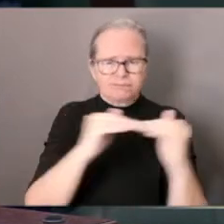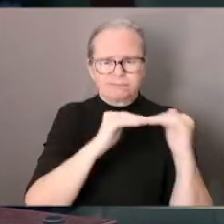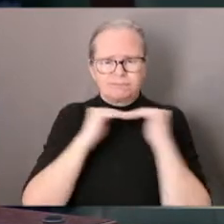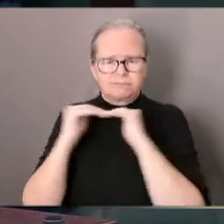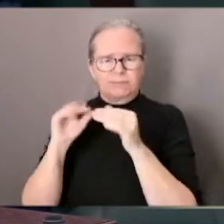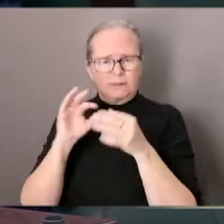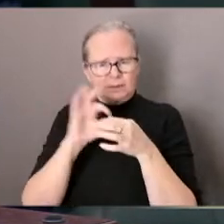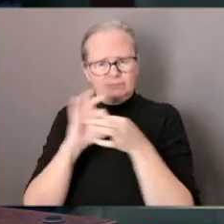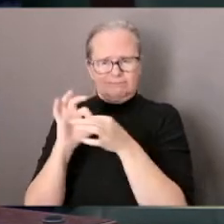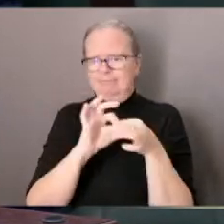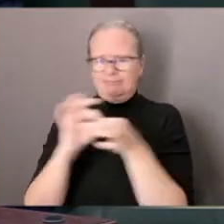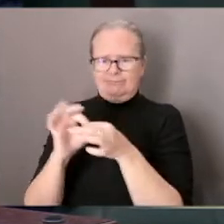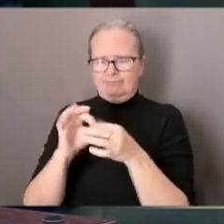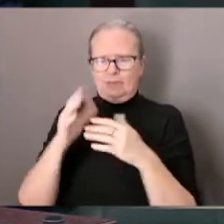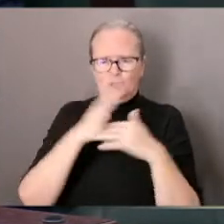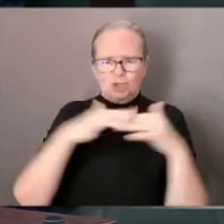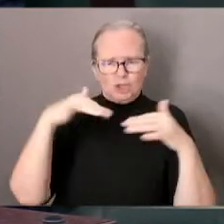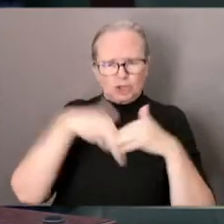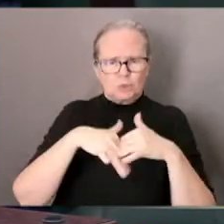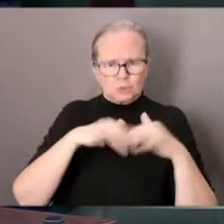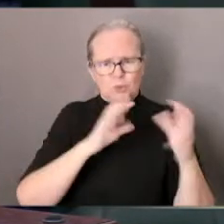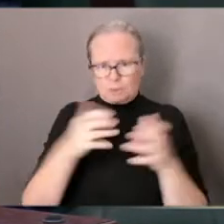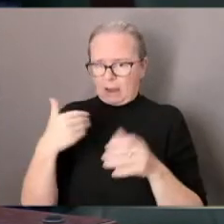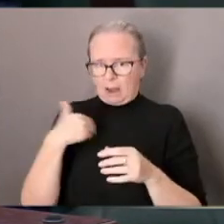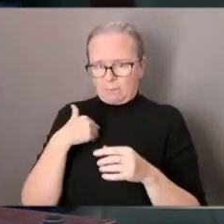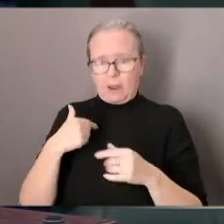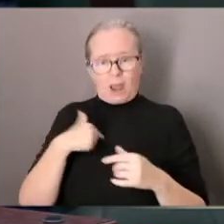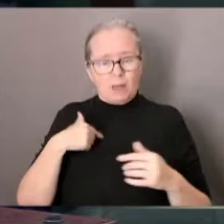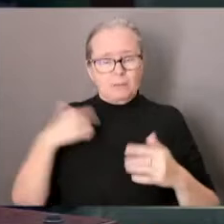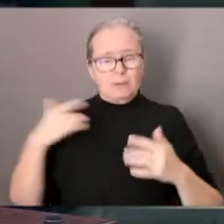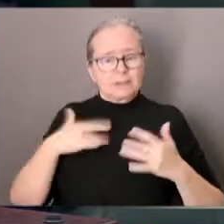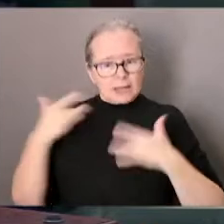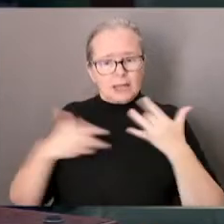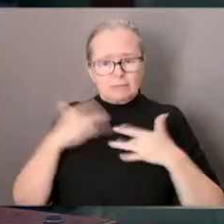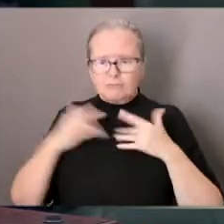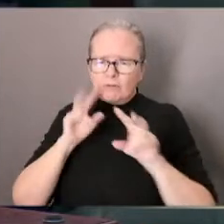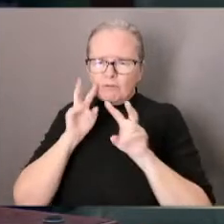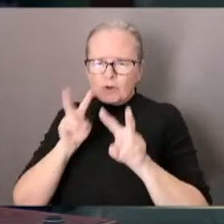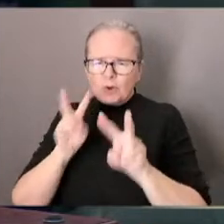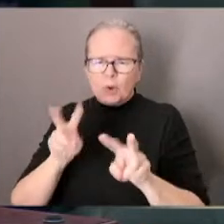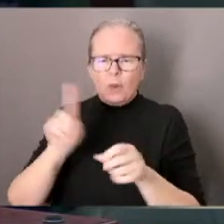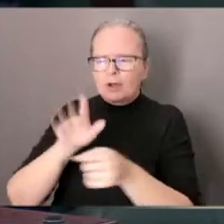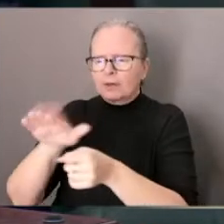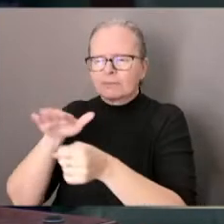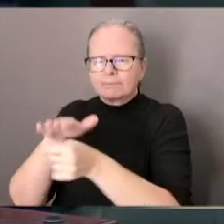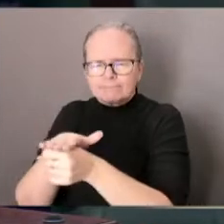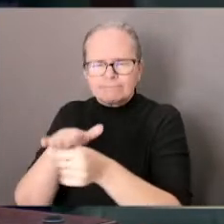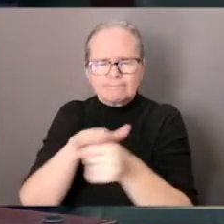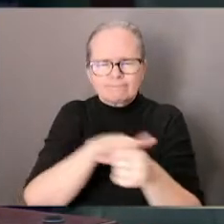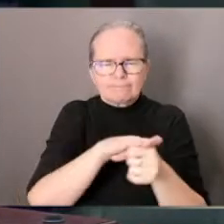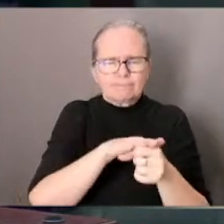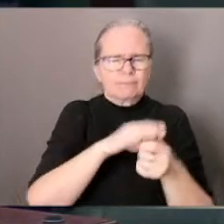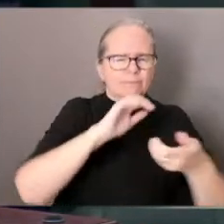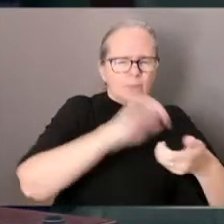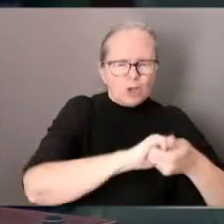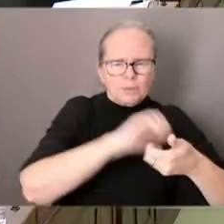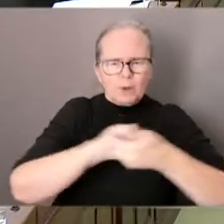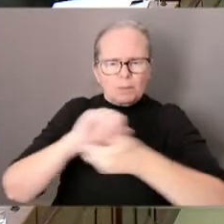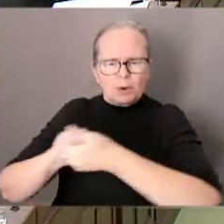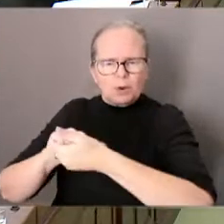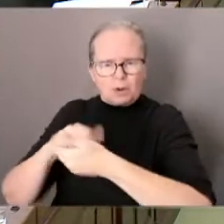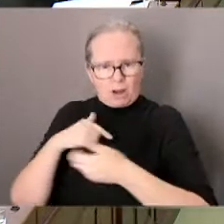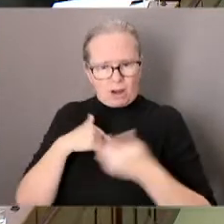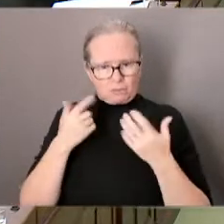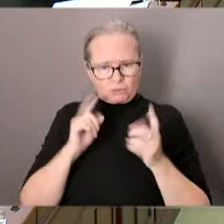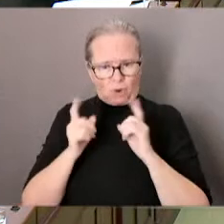areas that we can work with in Partnership every time I speak with a new nation identify areas that we can work with together I'm looking forward to doing that more